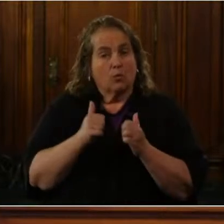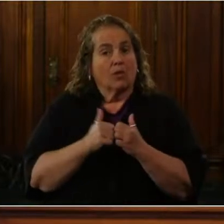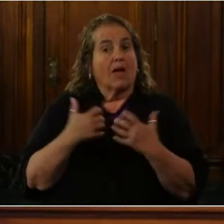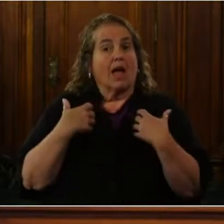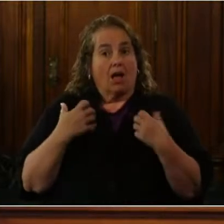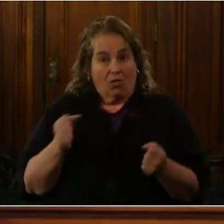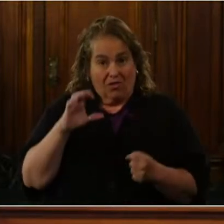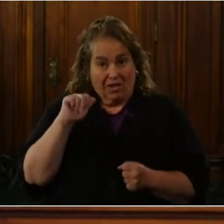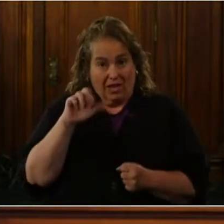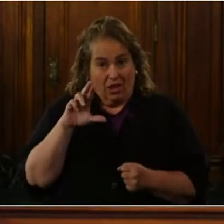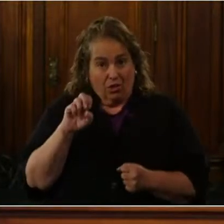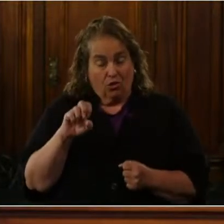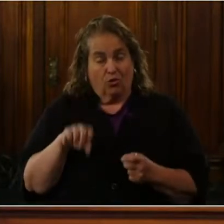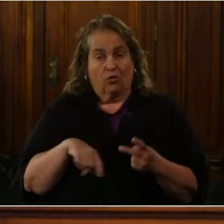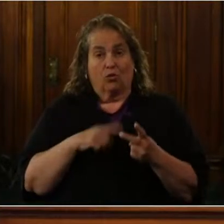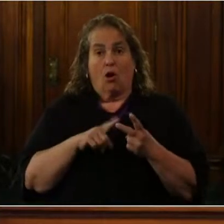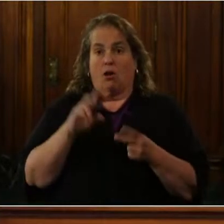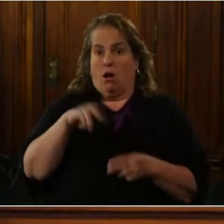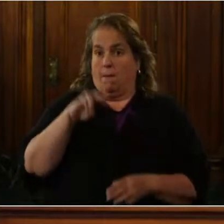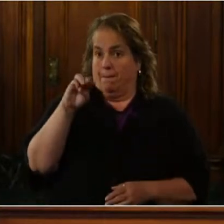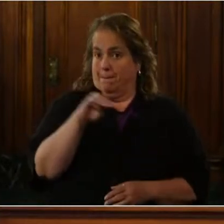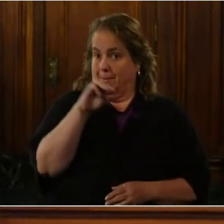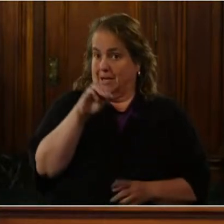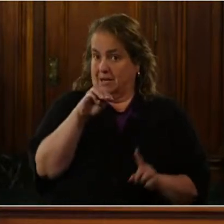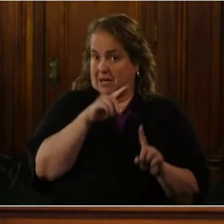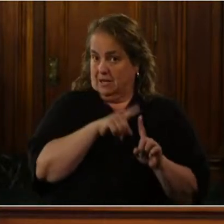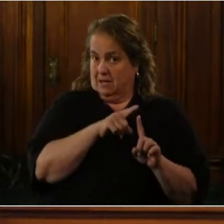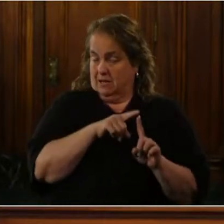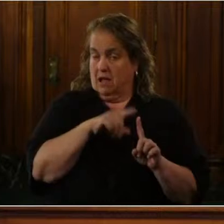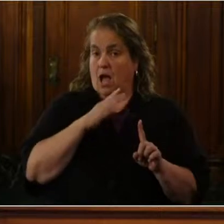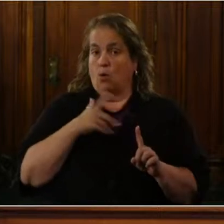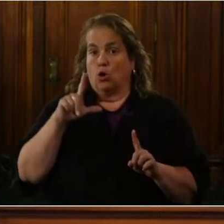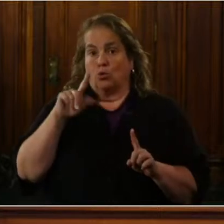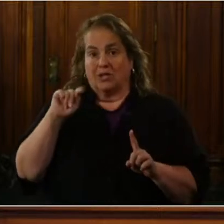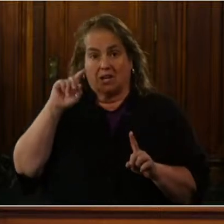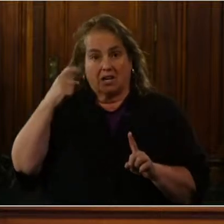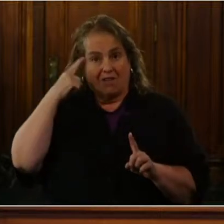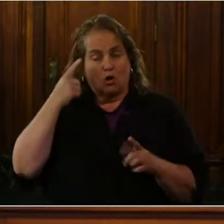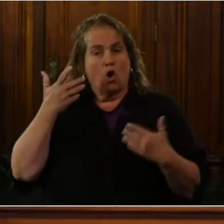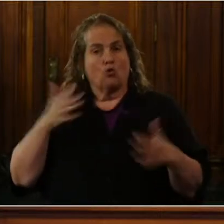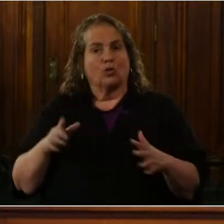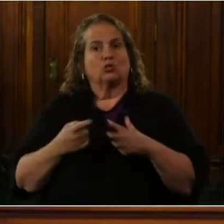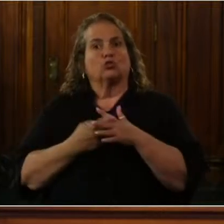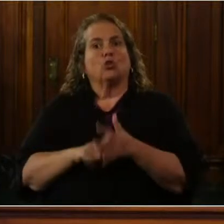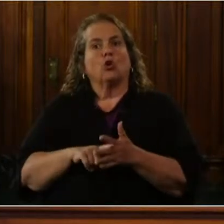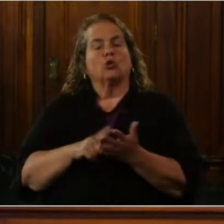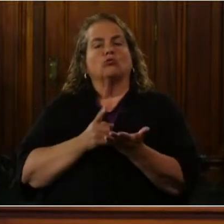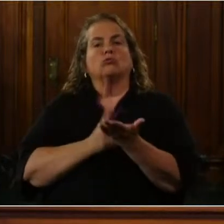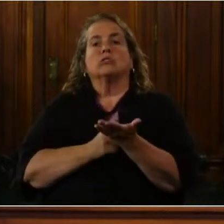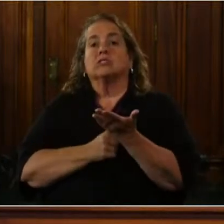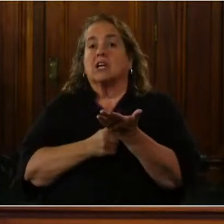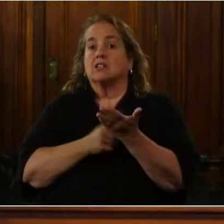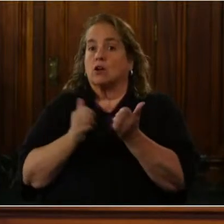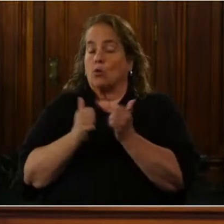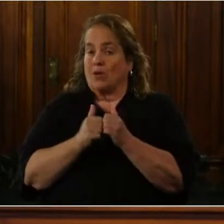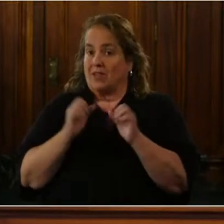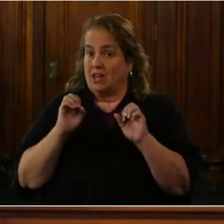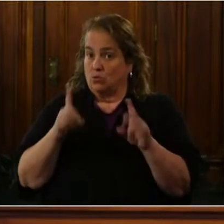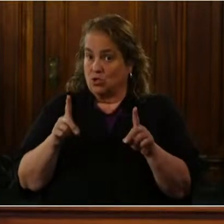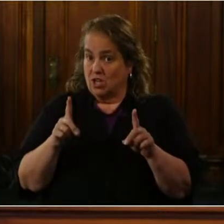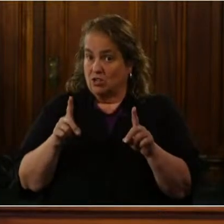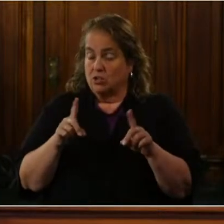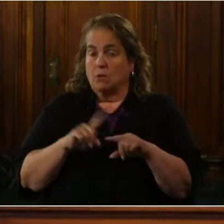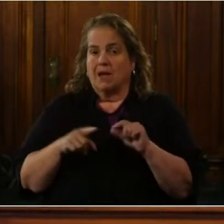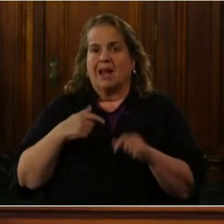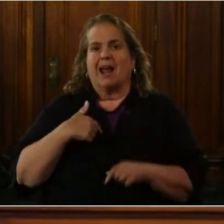care on Monday. I believe our Lieutenant Governor already started talking about it in terms of education, but